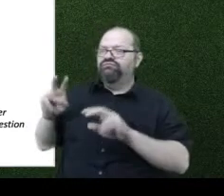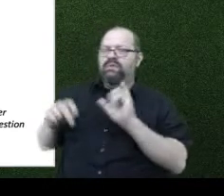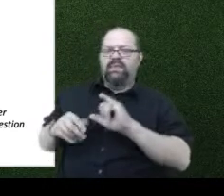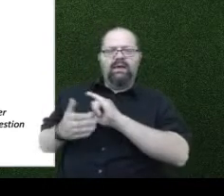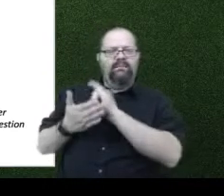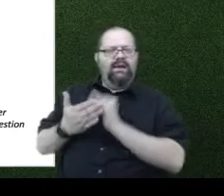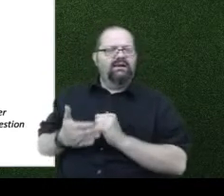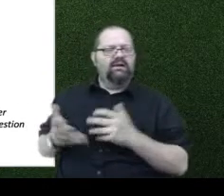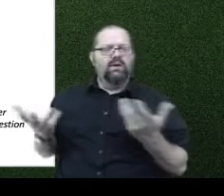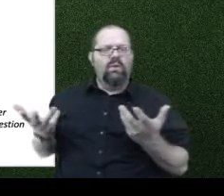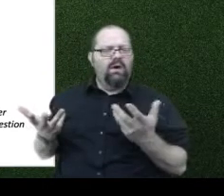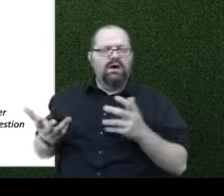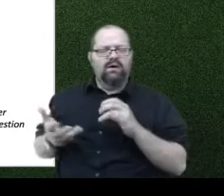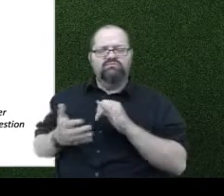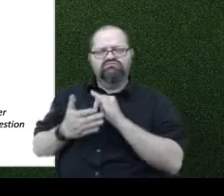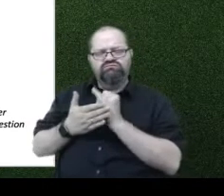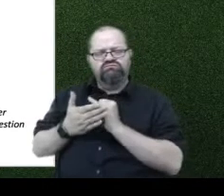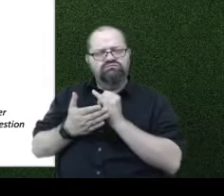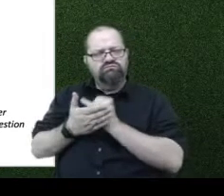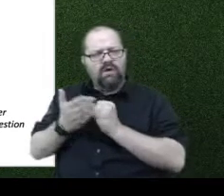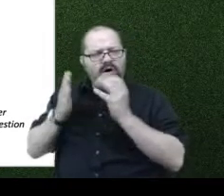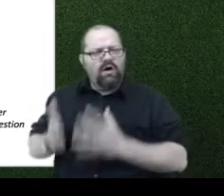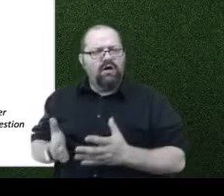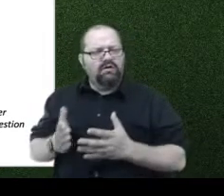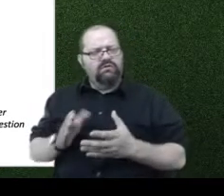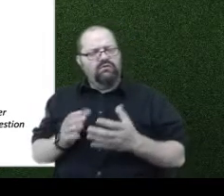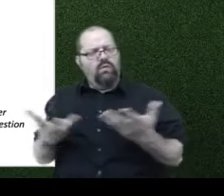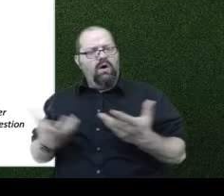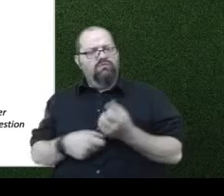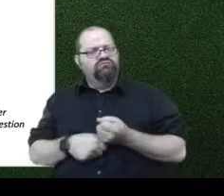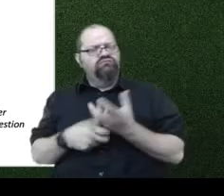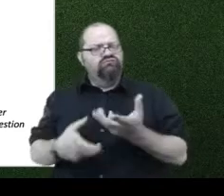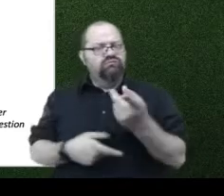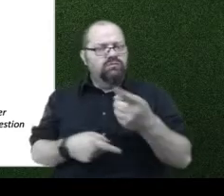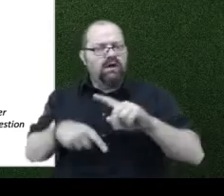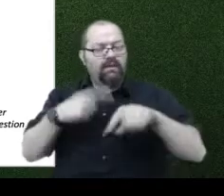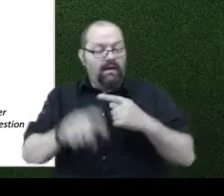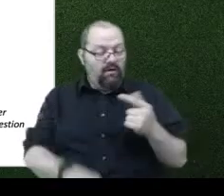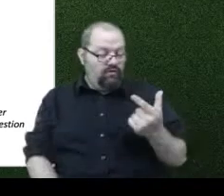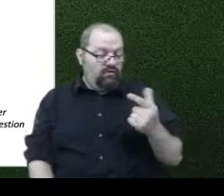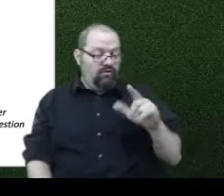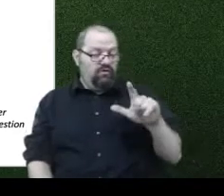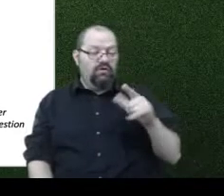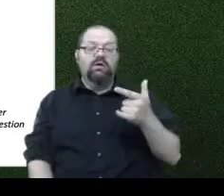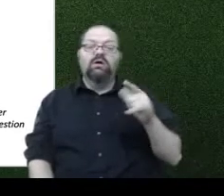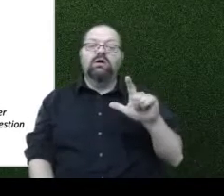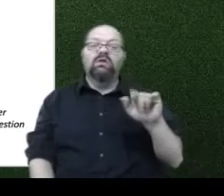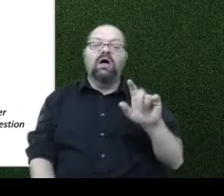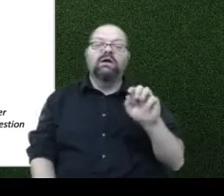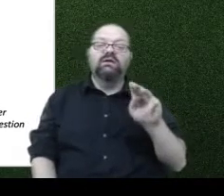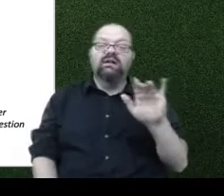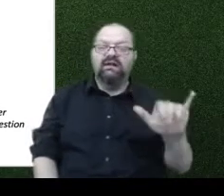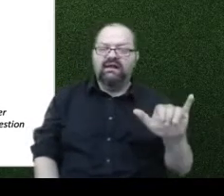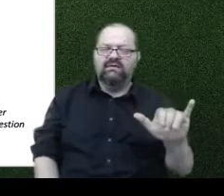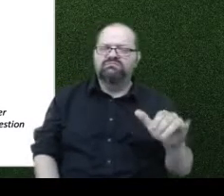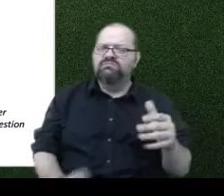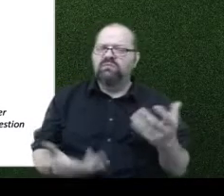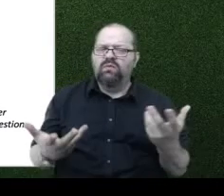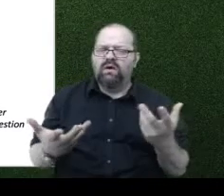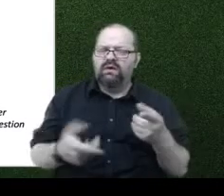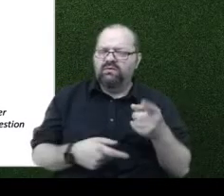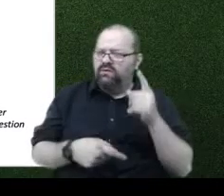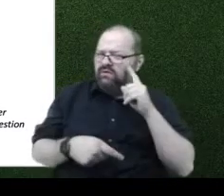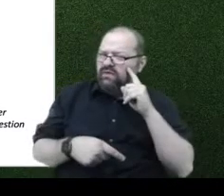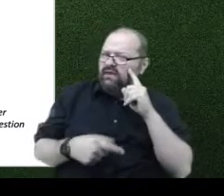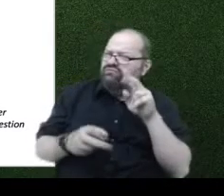what message is the artist conveying about gluttony or greed in this painting? You'll probably first look to the